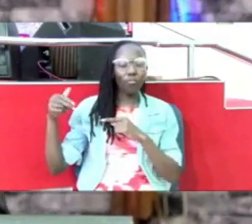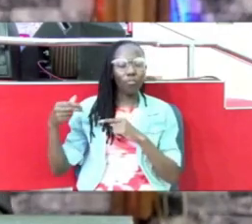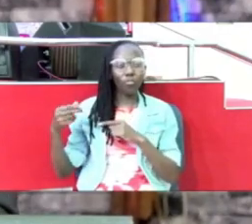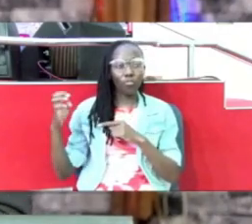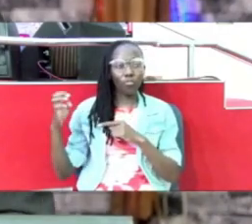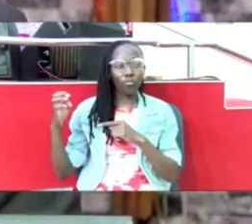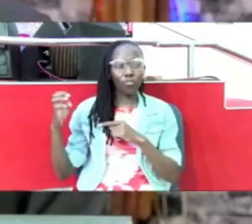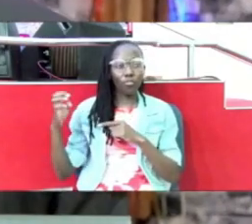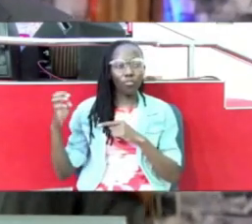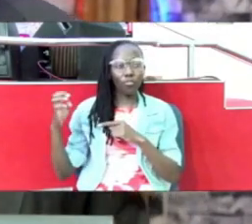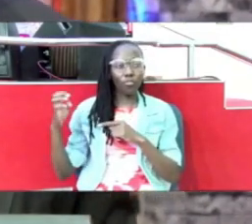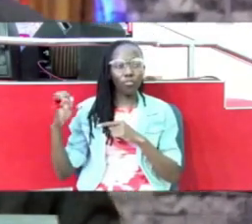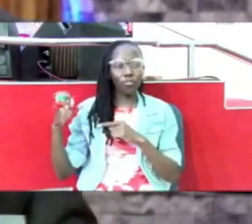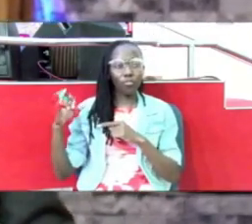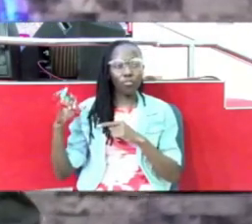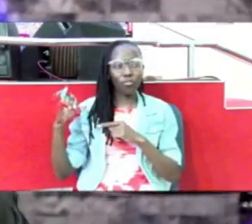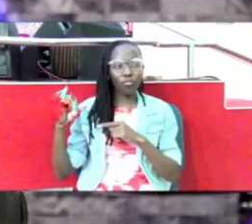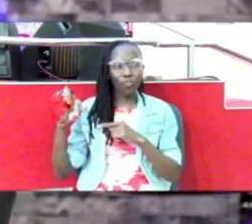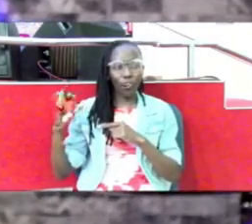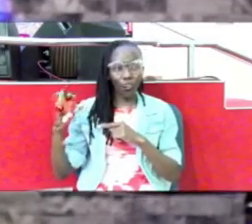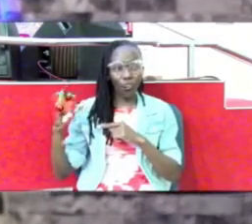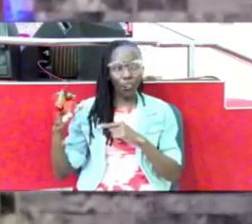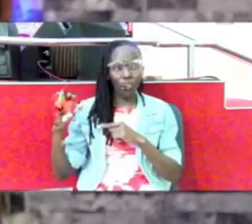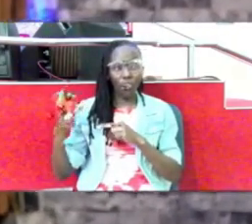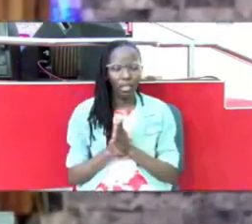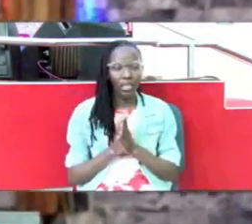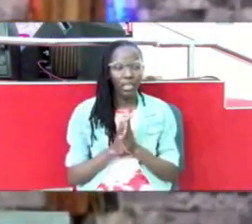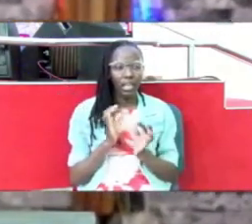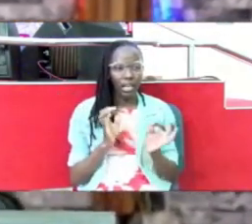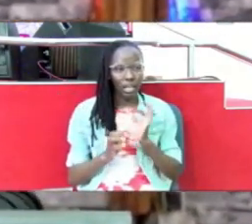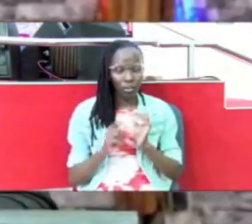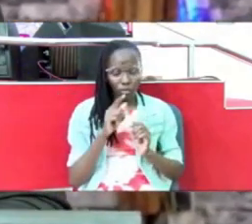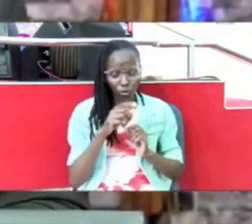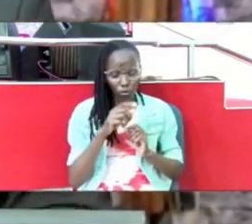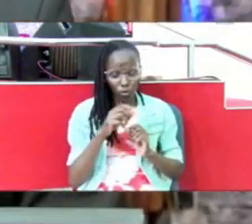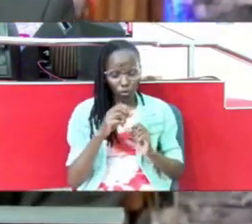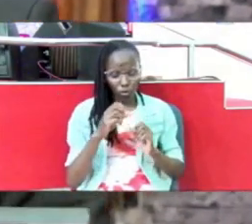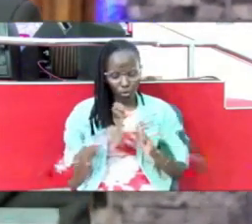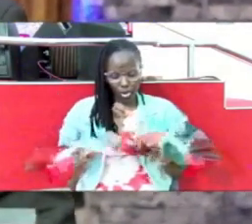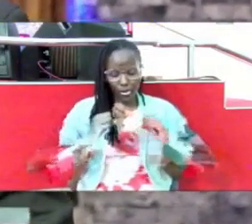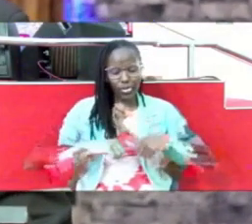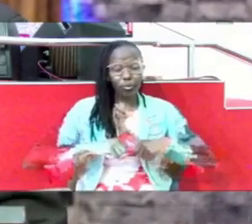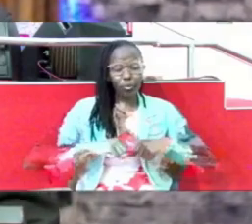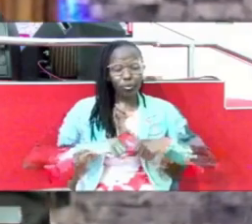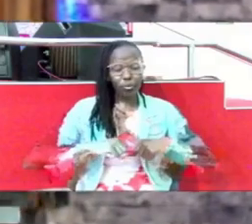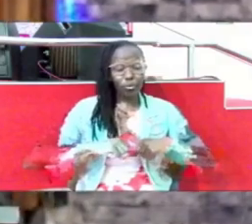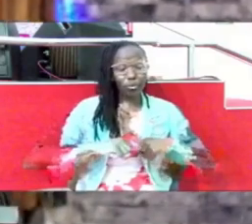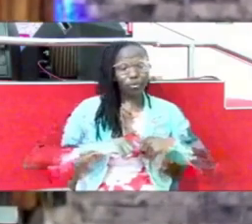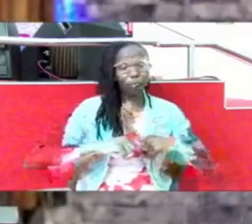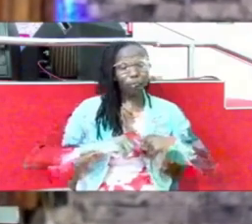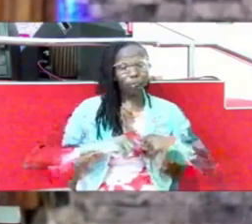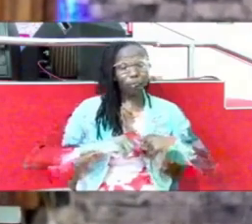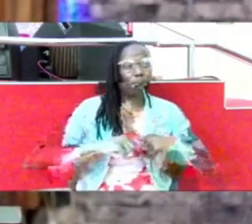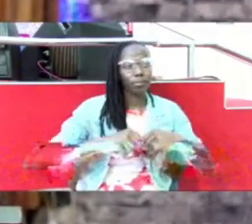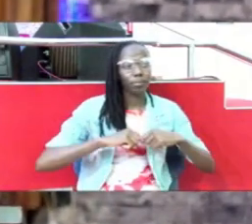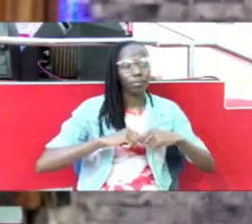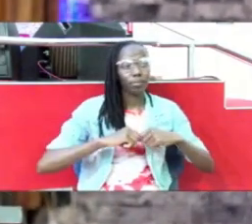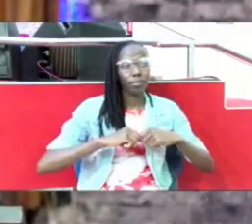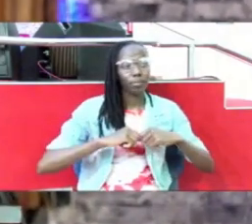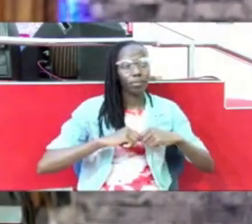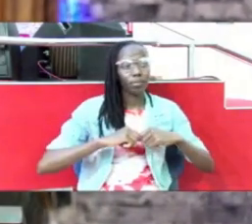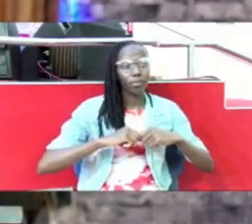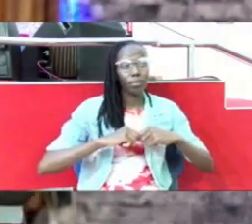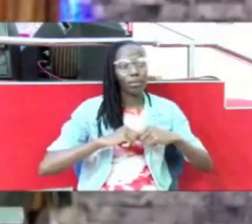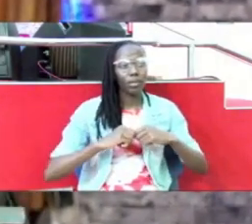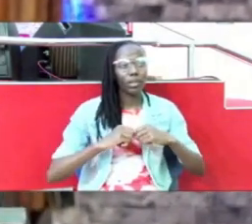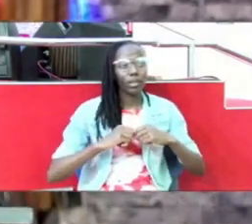na wale wa Filisti wenzake. And we, if you are in a covenant, kama uko katika agano, a covenant has both